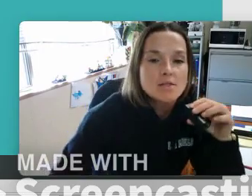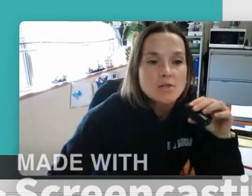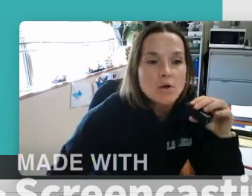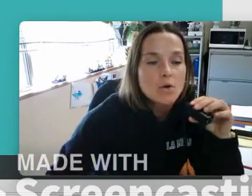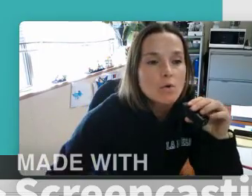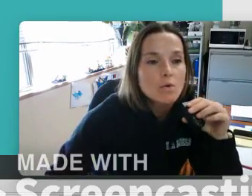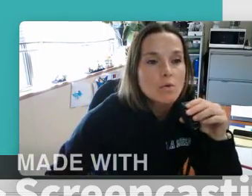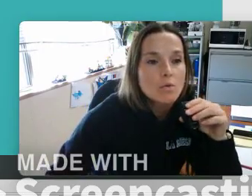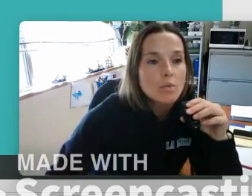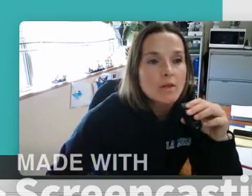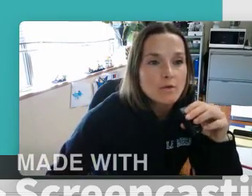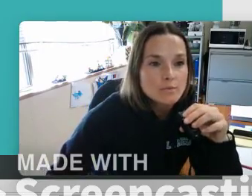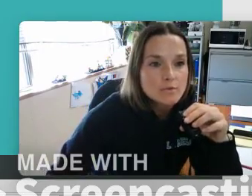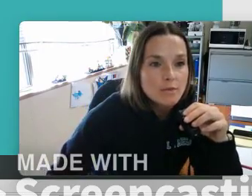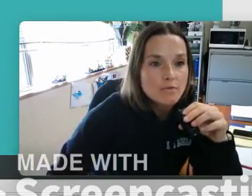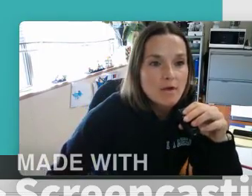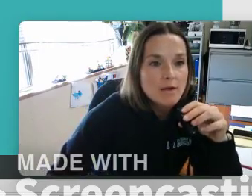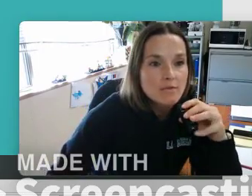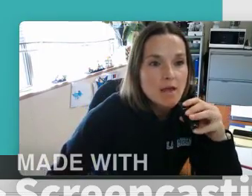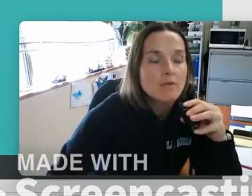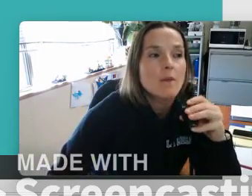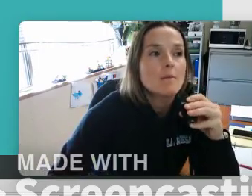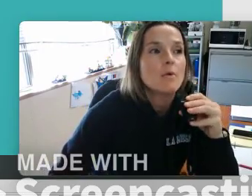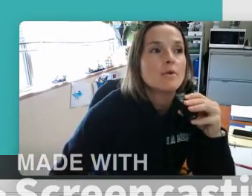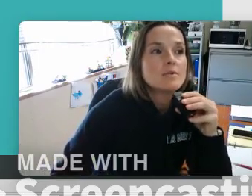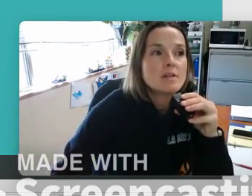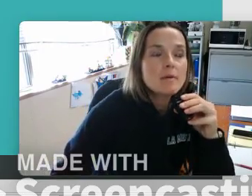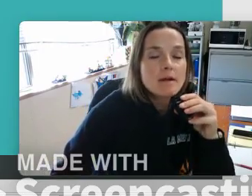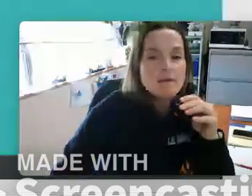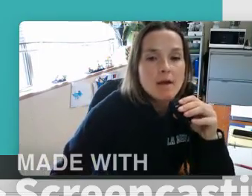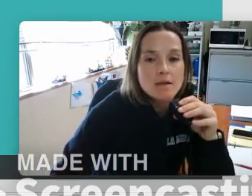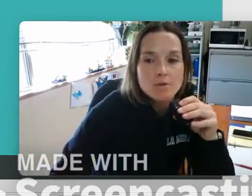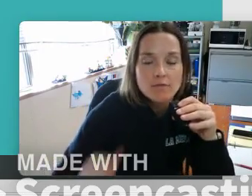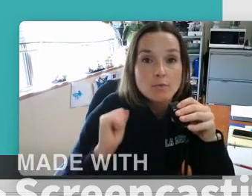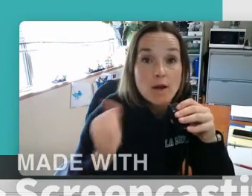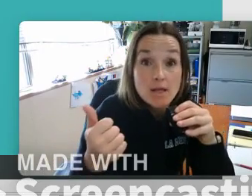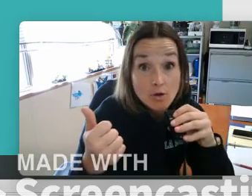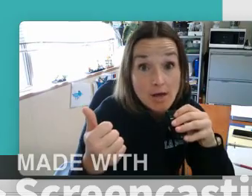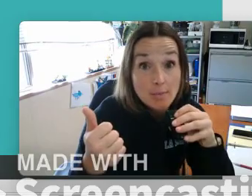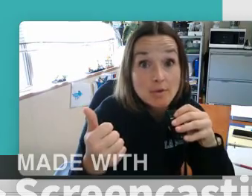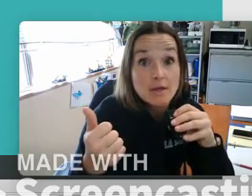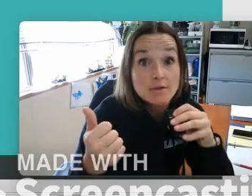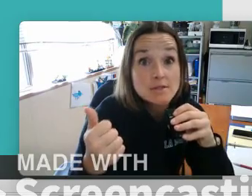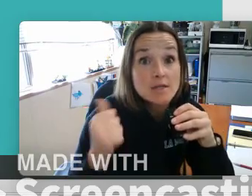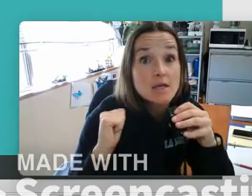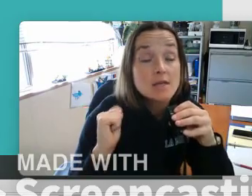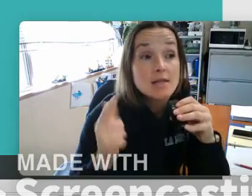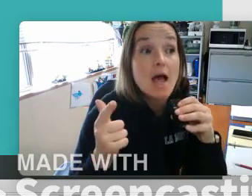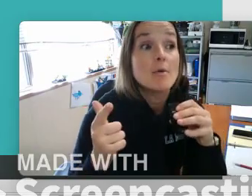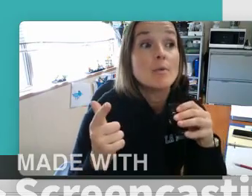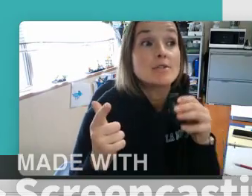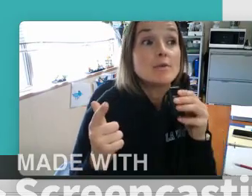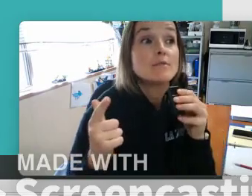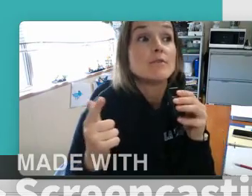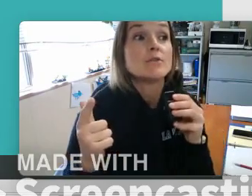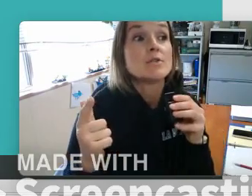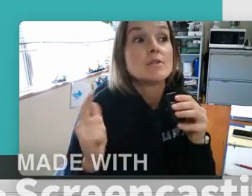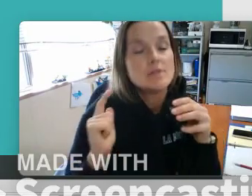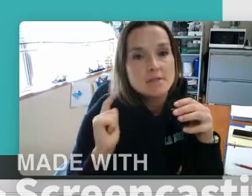And so we learned rules 1 through 5 and they're on the board. You see them already, right? You have to write it in all capital letters. Time always